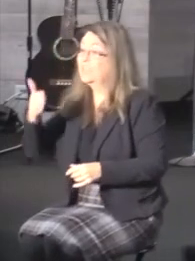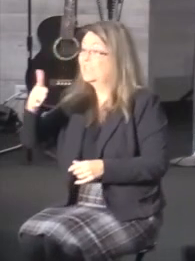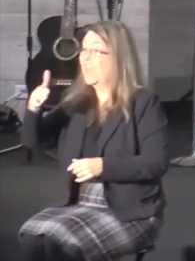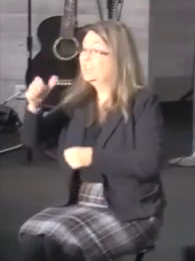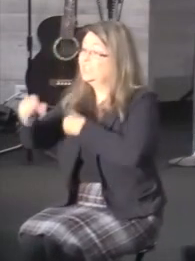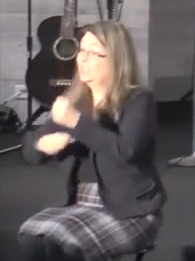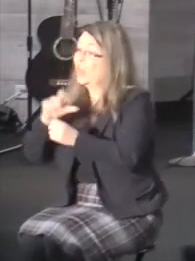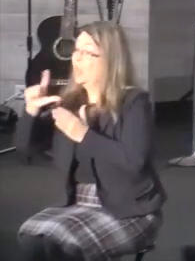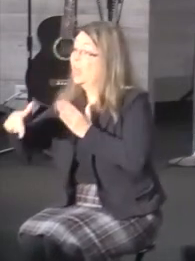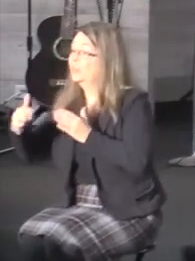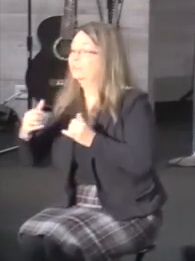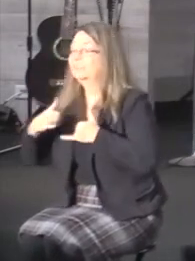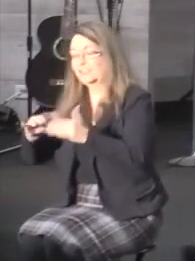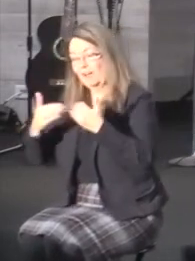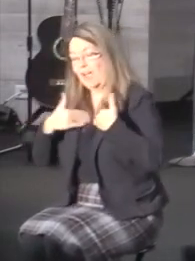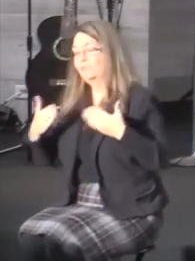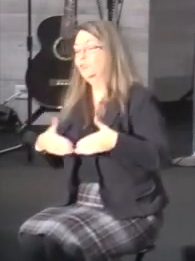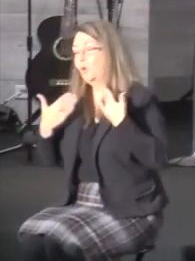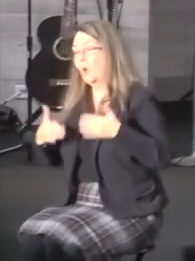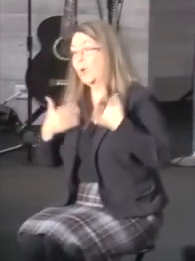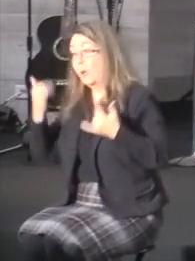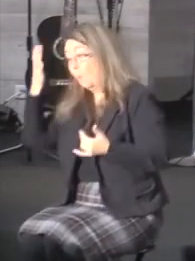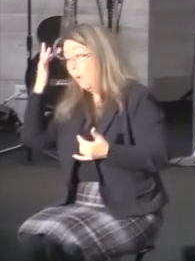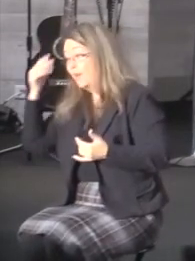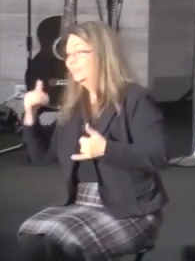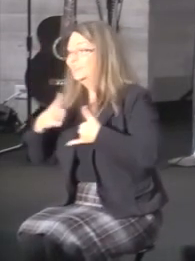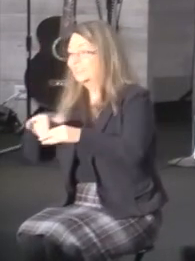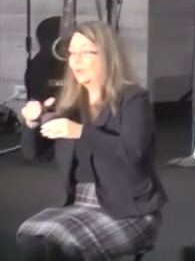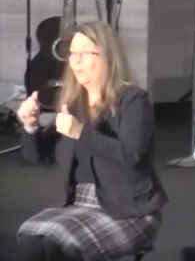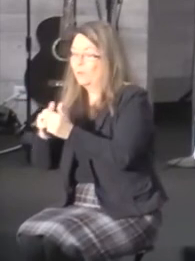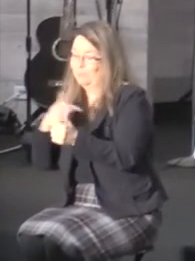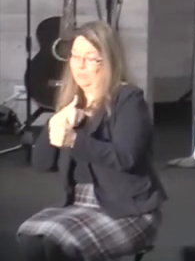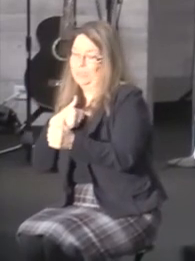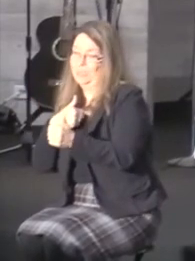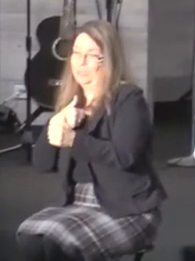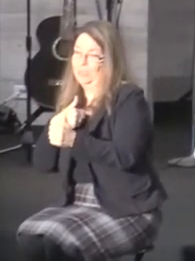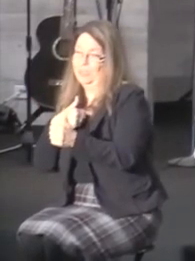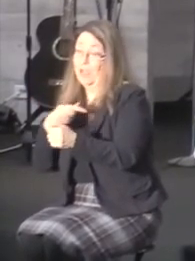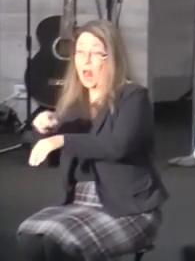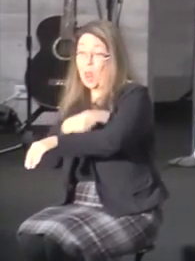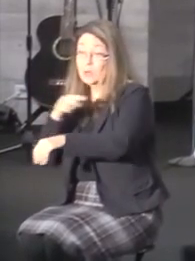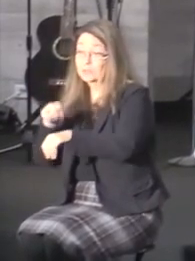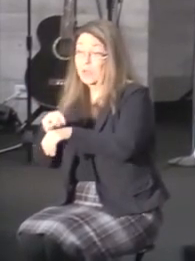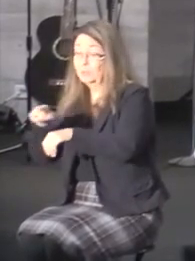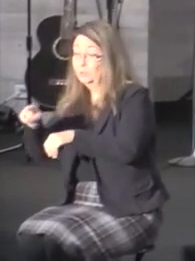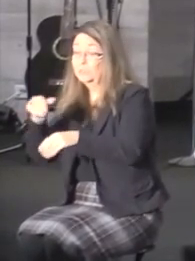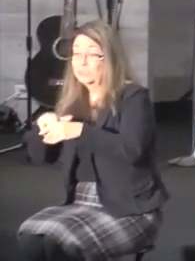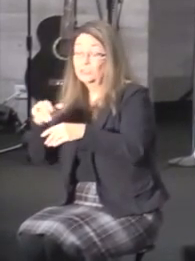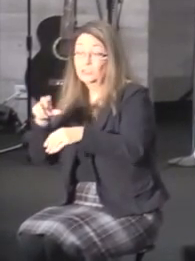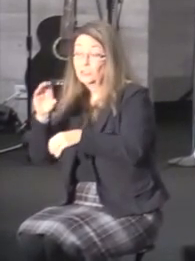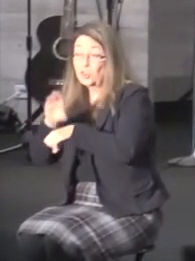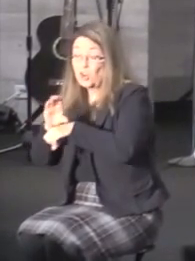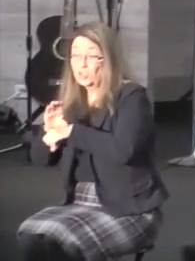later, and he says, I still have joy because you're still in it with me. How long have you been in the church? How long